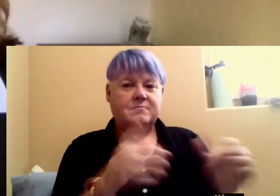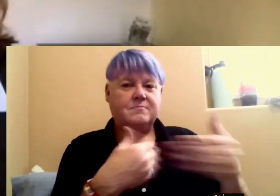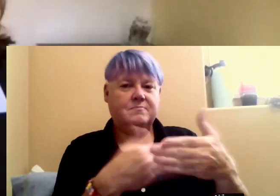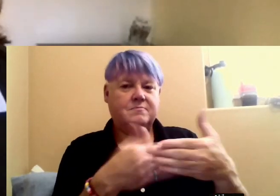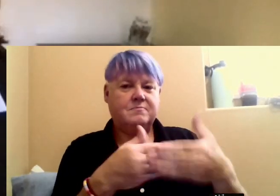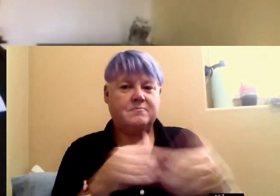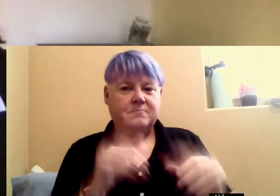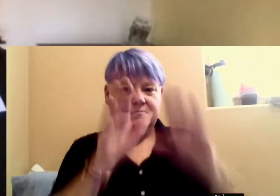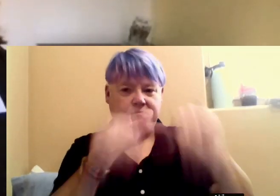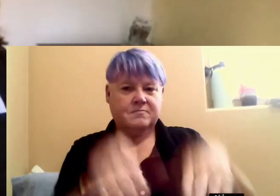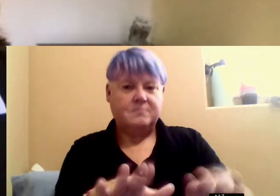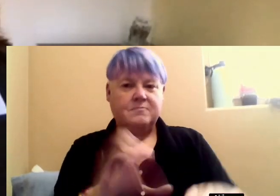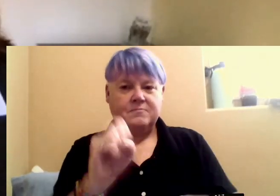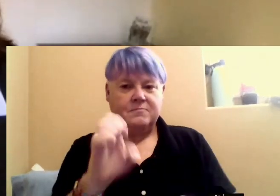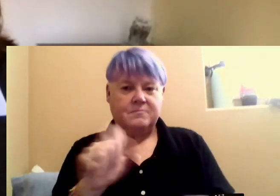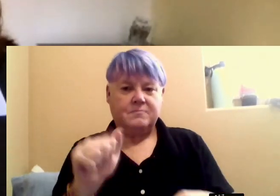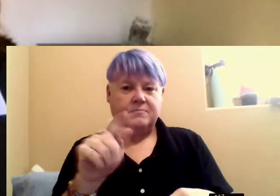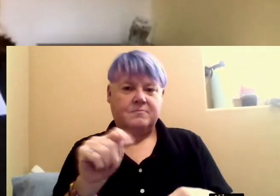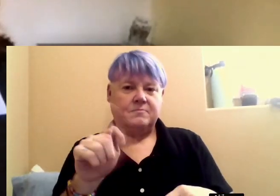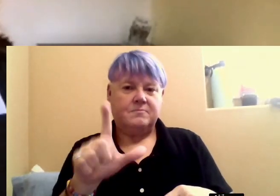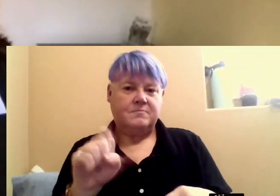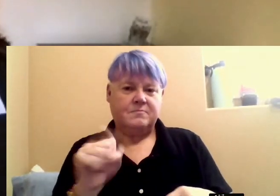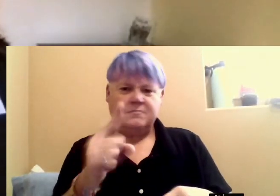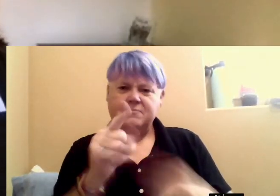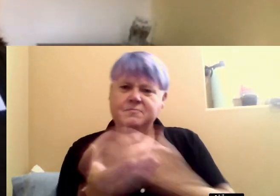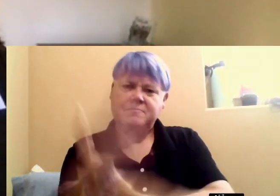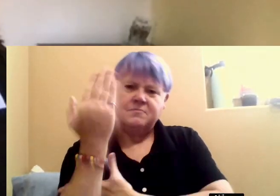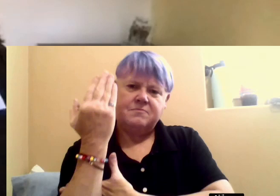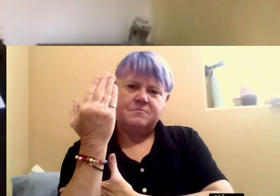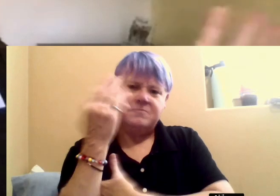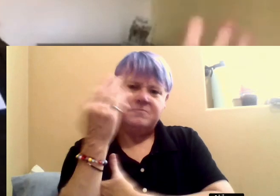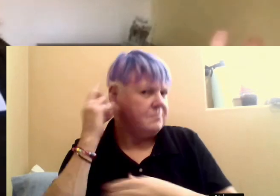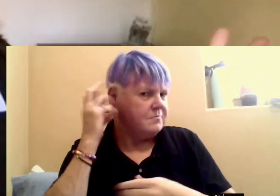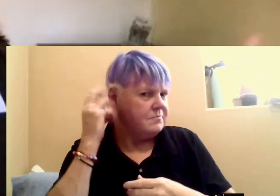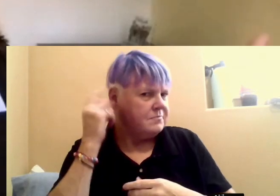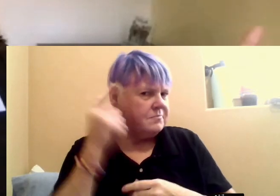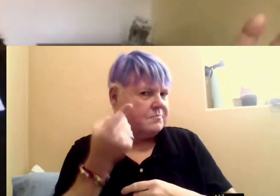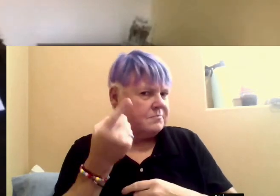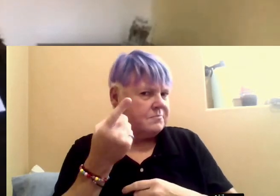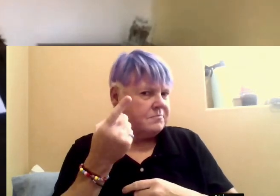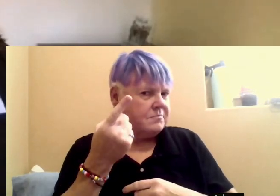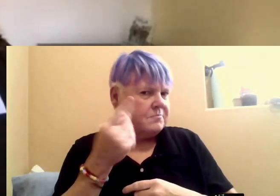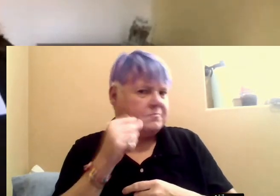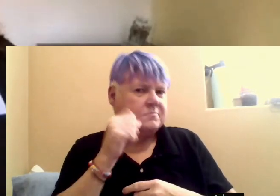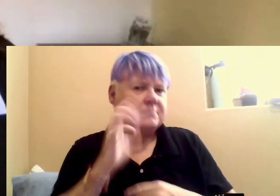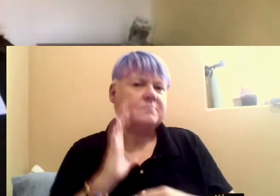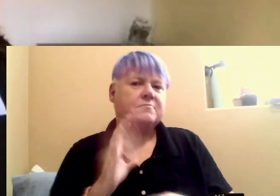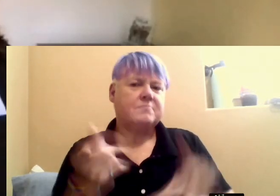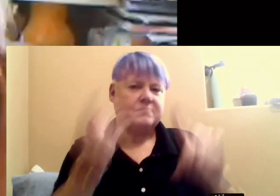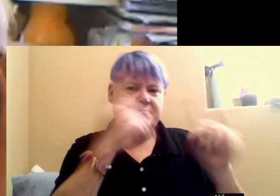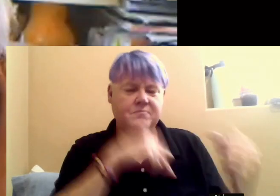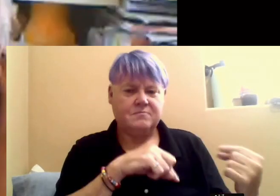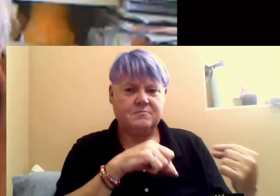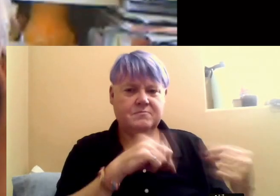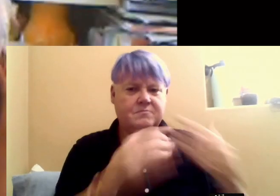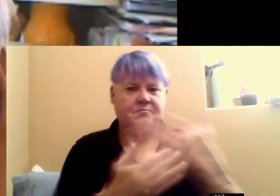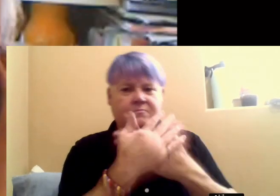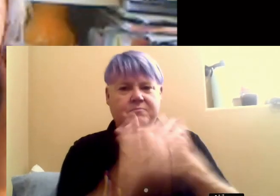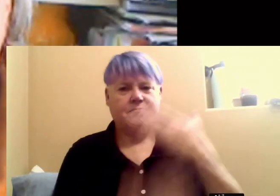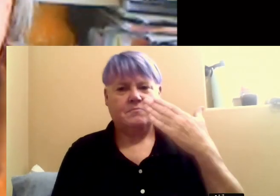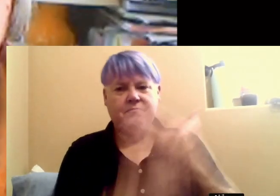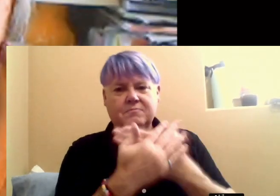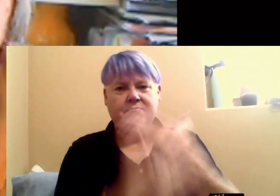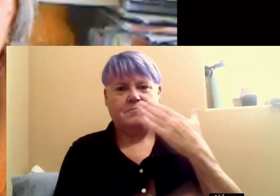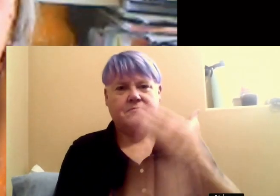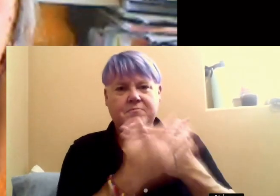Seattle. And one morning she hears one of these wealthy women has come down to the beach and is